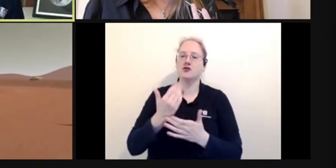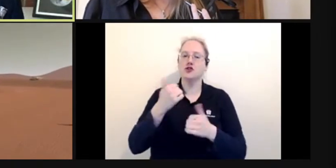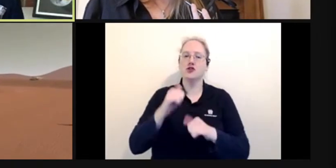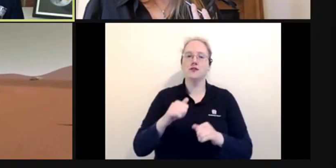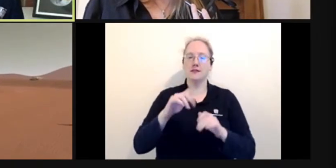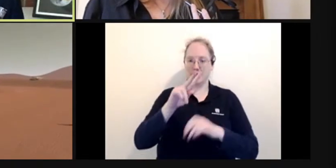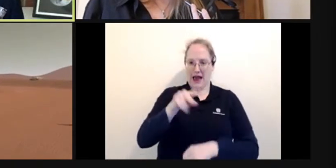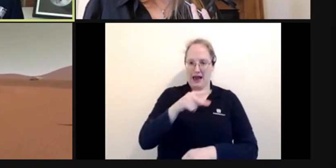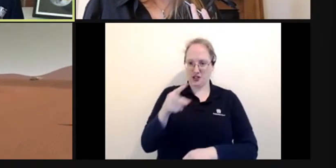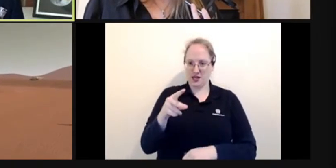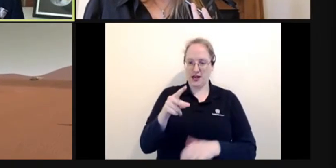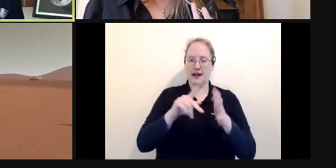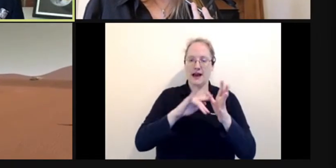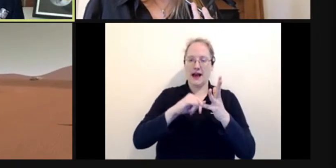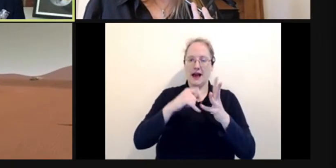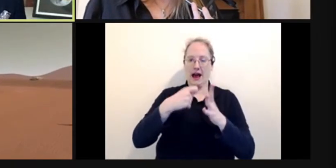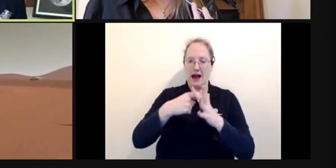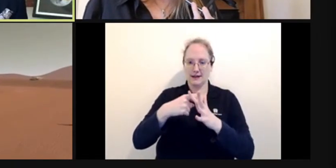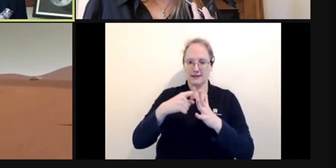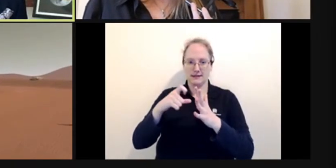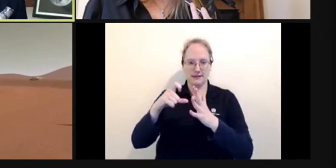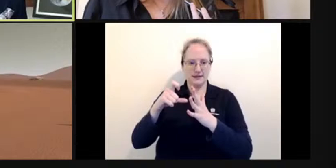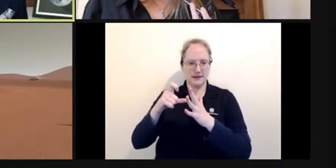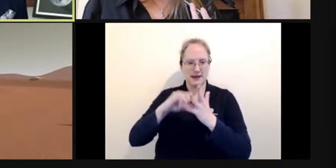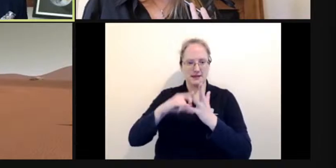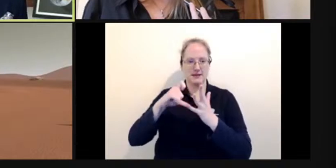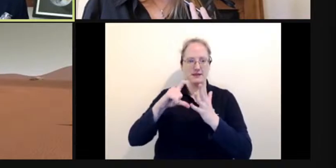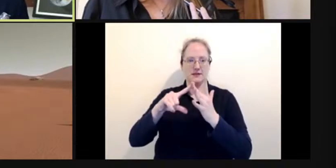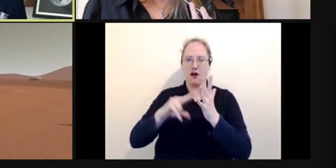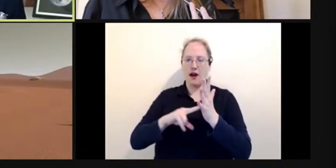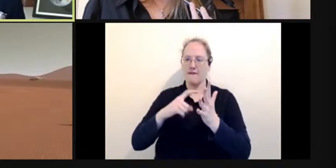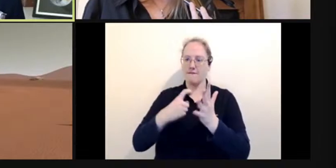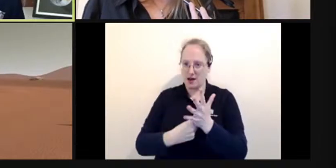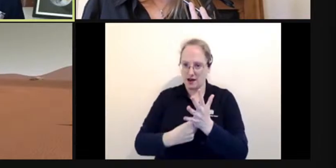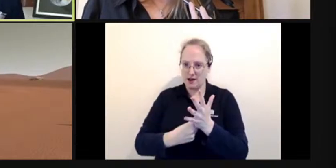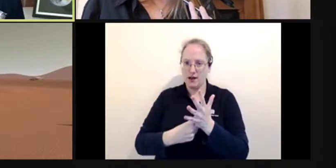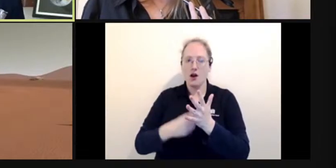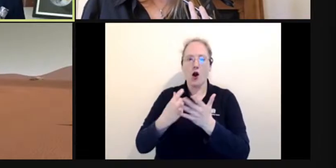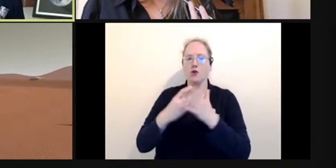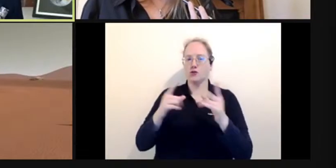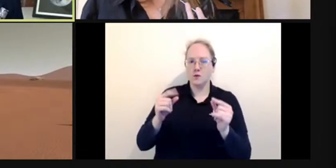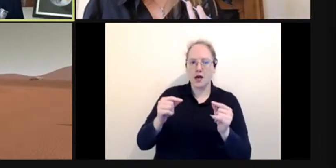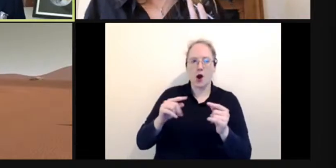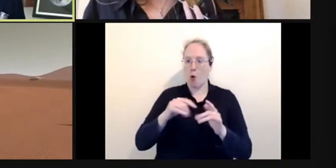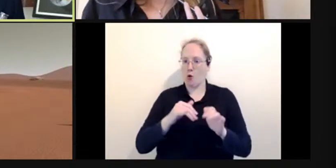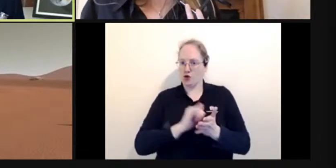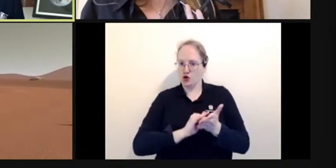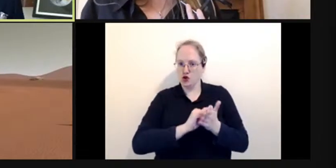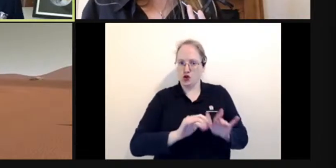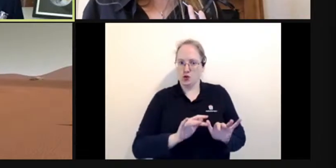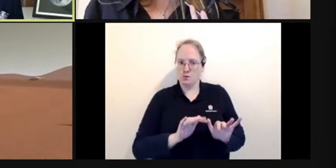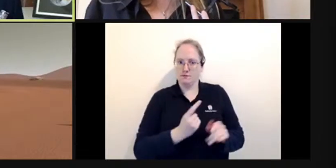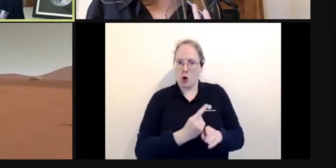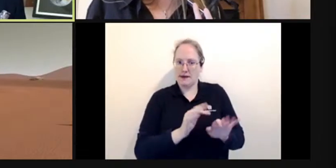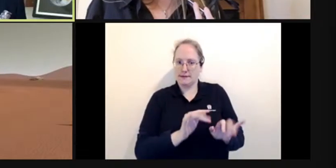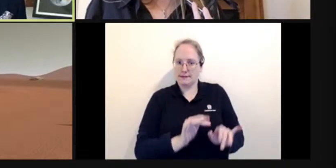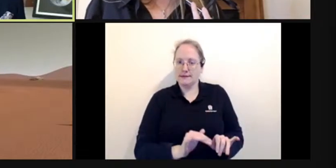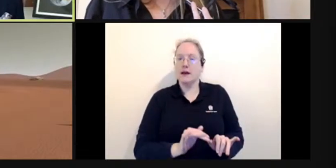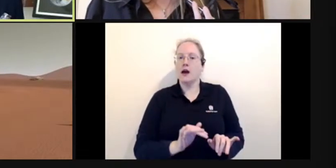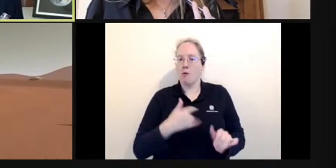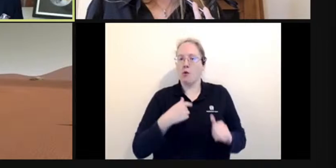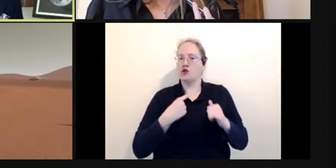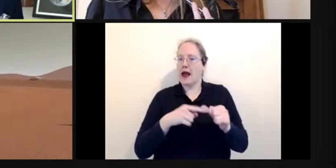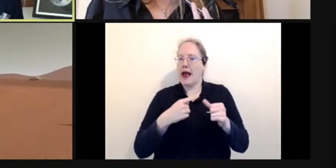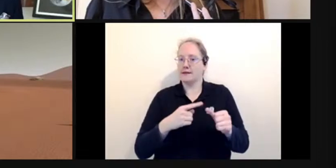Ask SCIVR on either Twitter or in the YouTube comment below. And we'll try to answer your questions in real time, or our